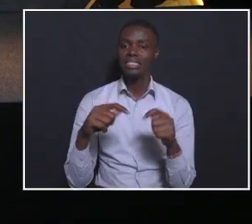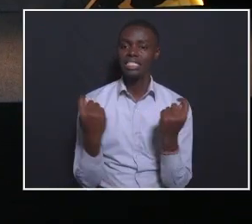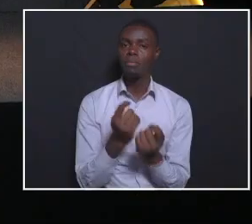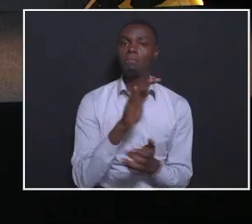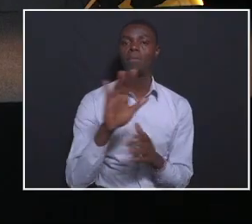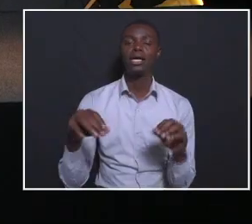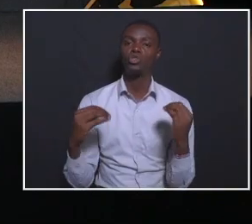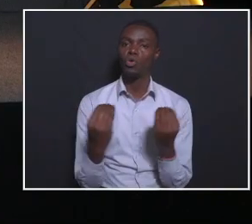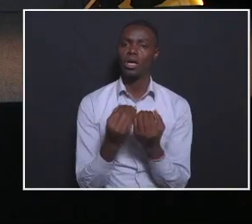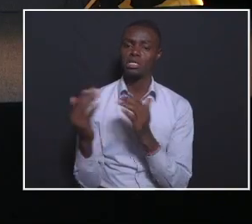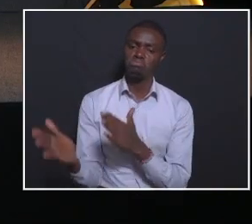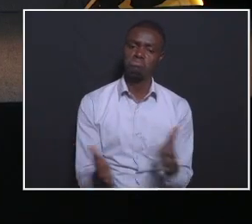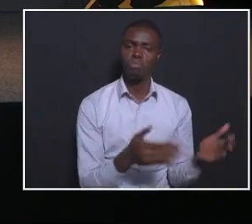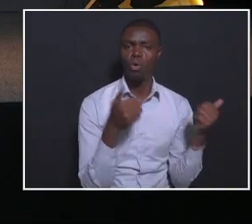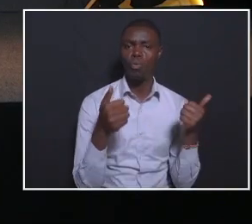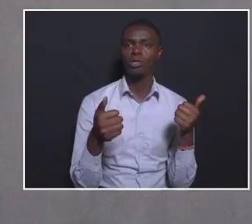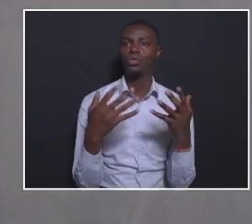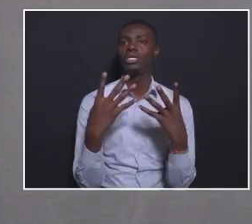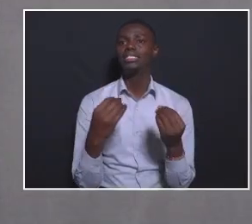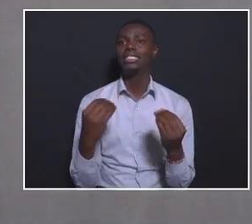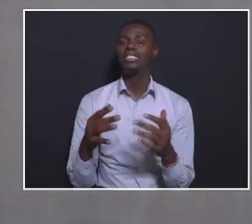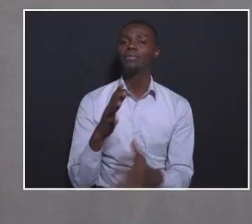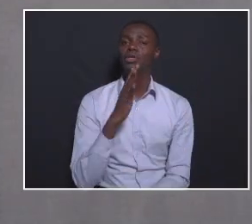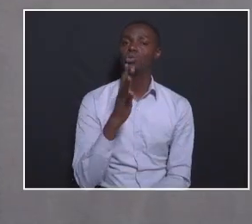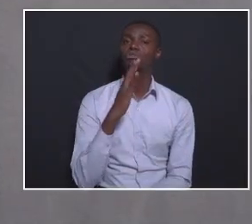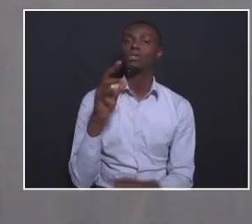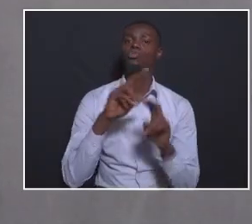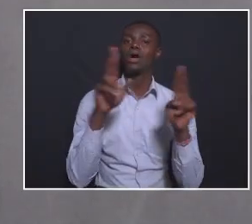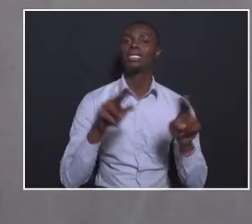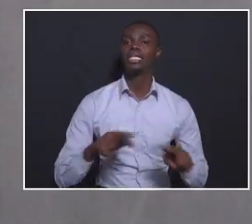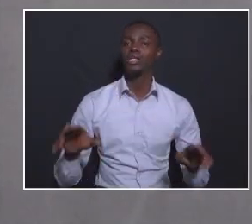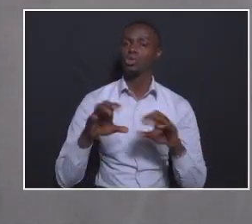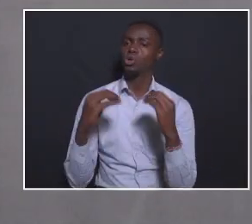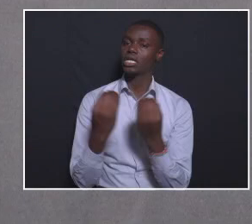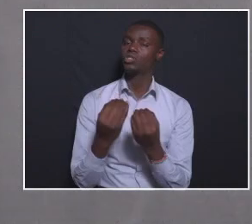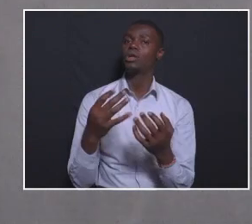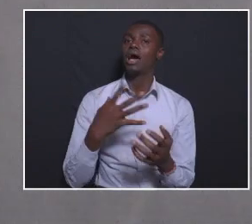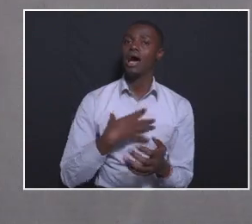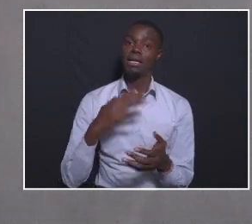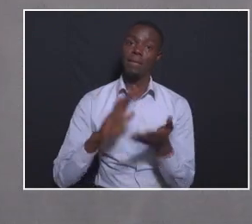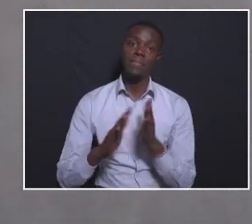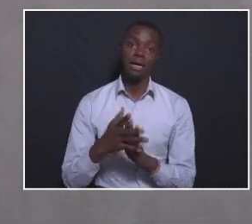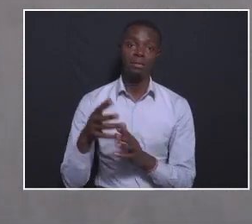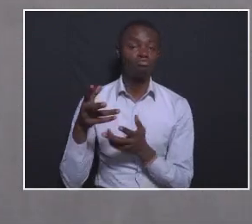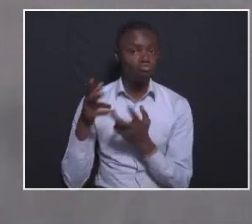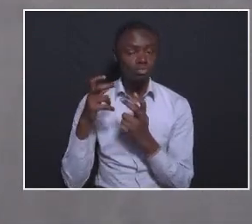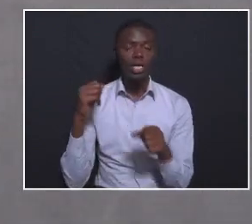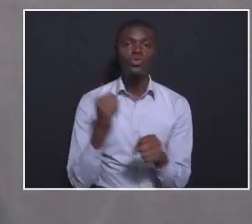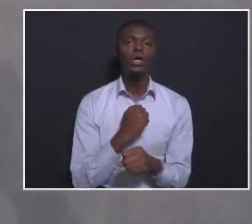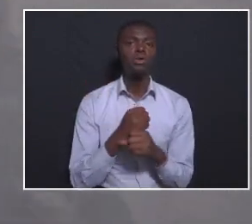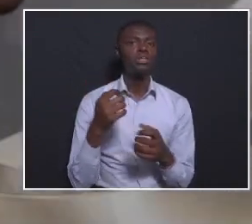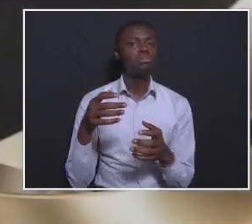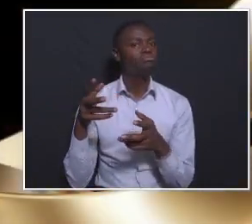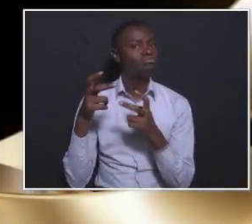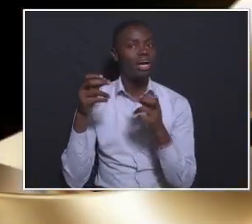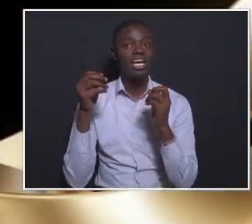it is very easy for you to speak to an international body and be heard because you're together. You cannot be heard while you're